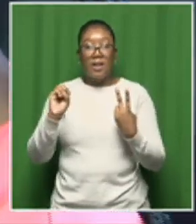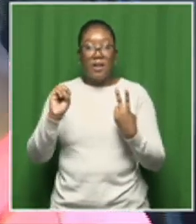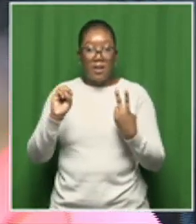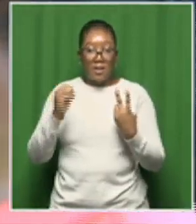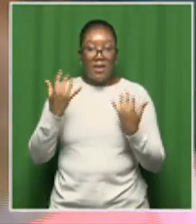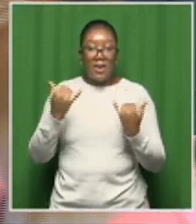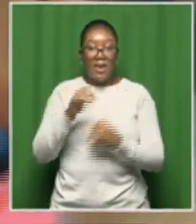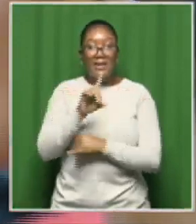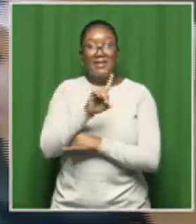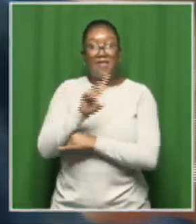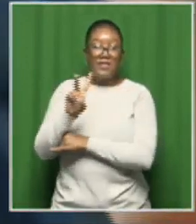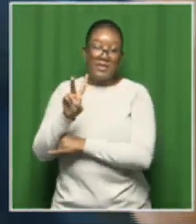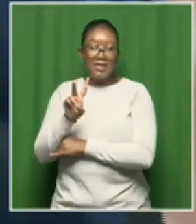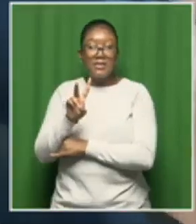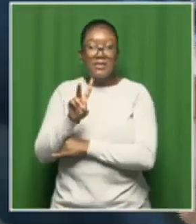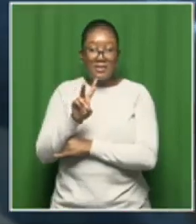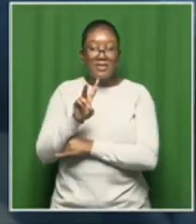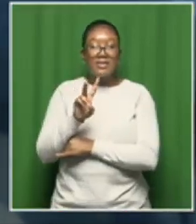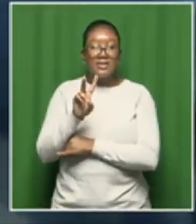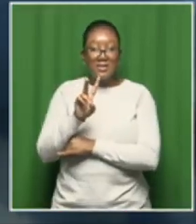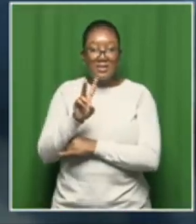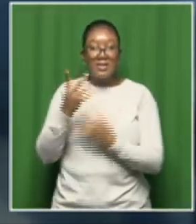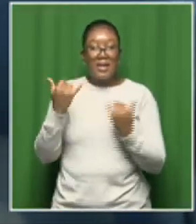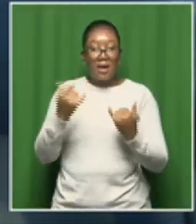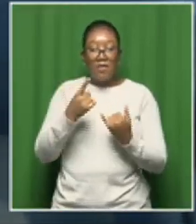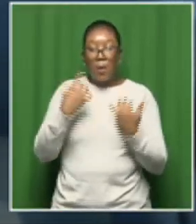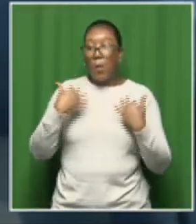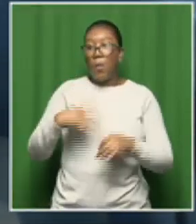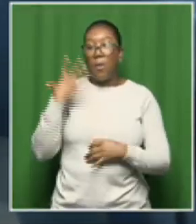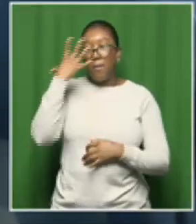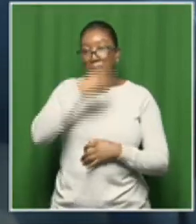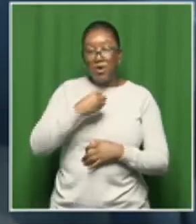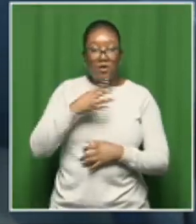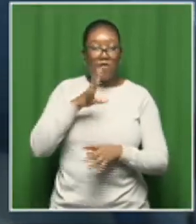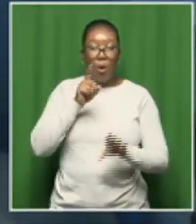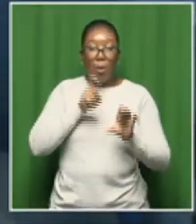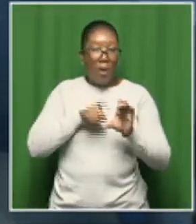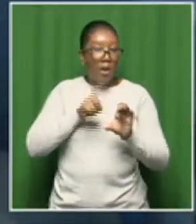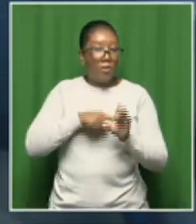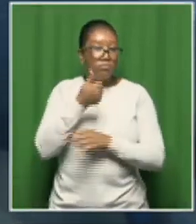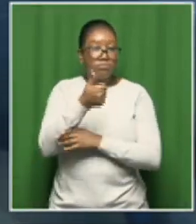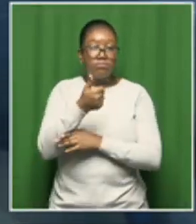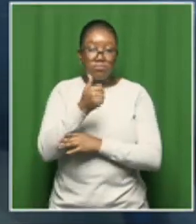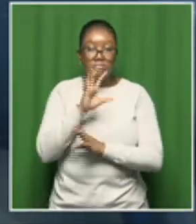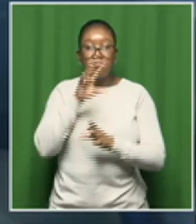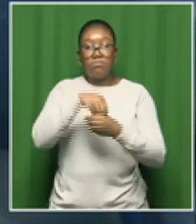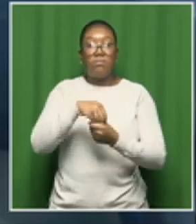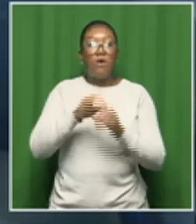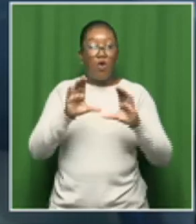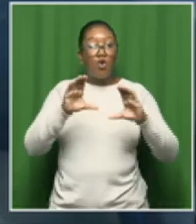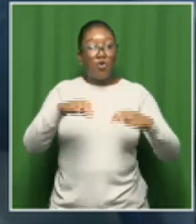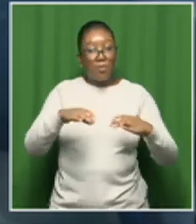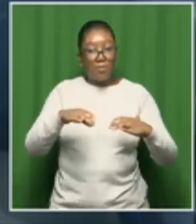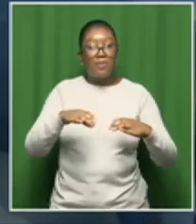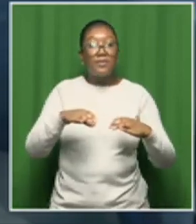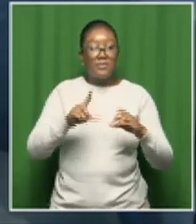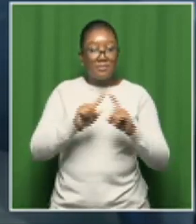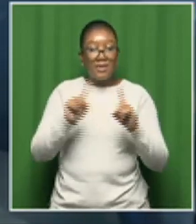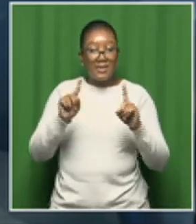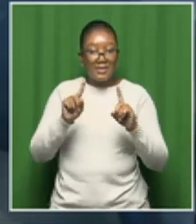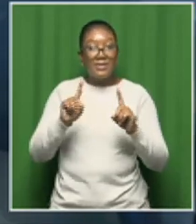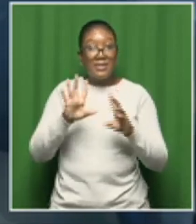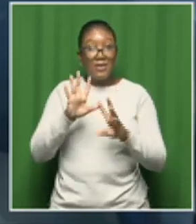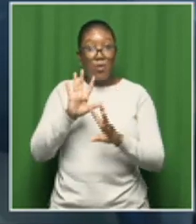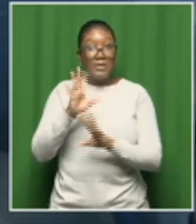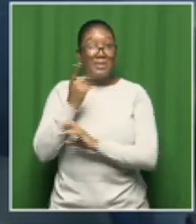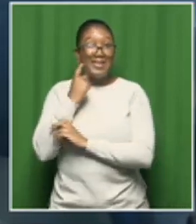debutants on continental football, and so they did beautifully in the qualifying phase to get to the group phase of the tournament. And it was never going to be